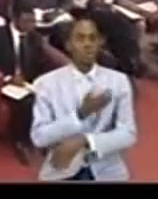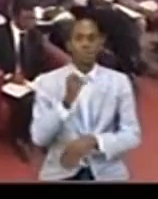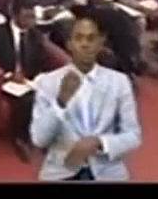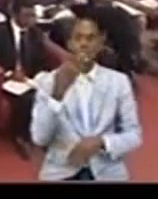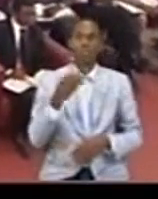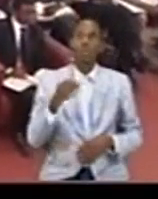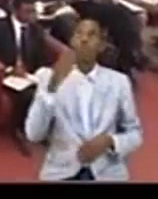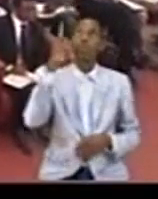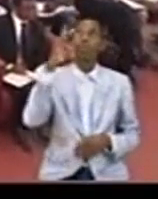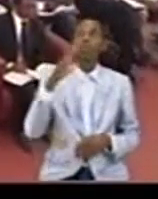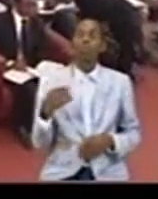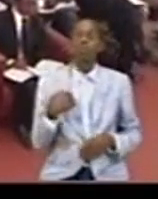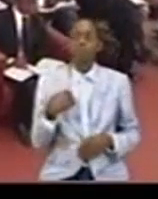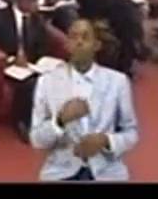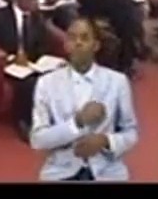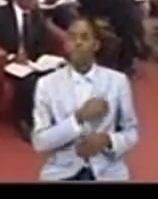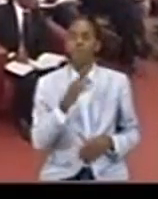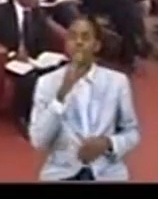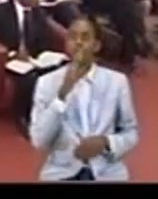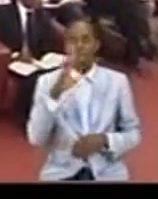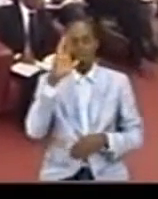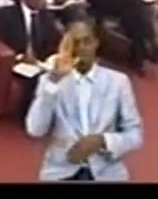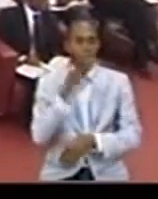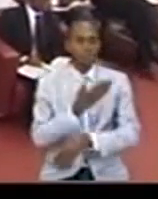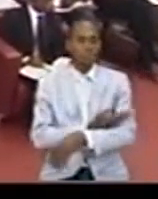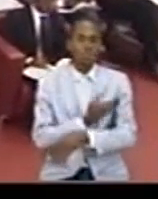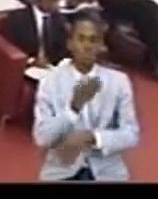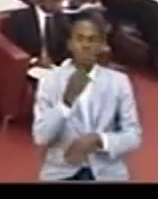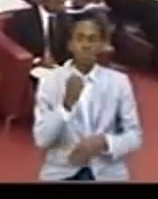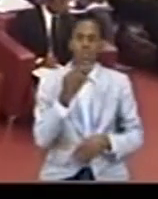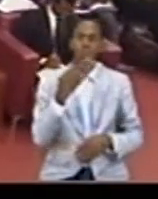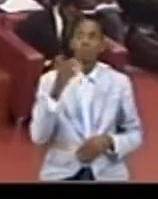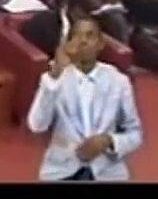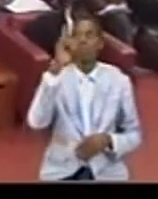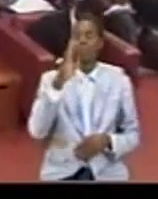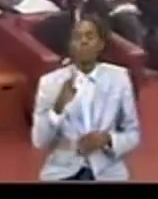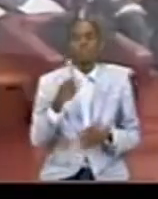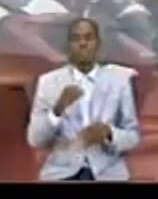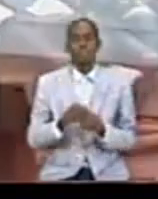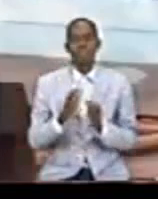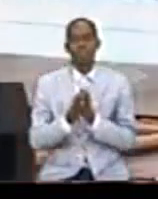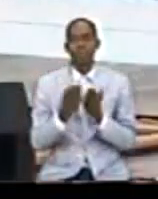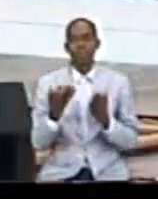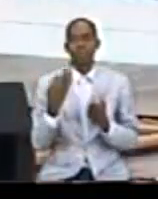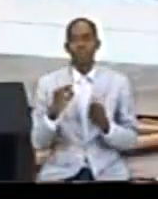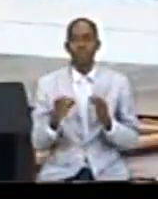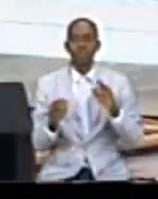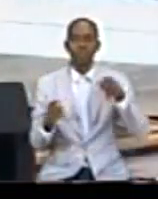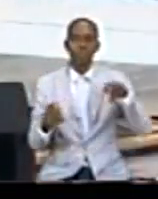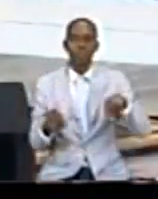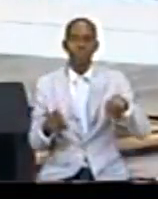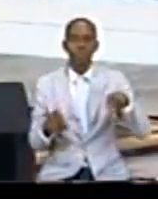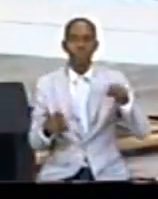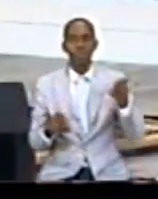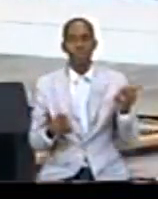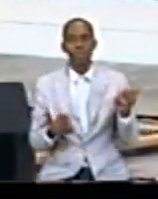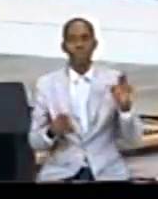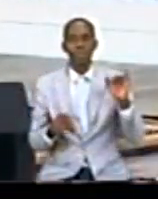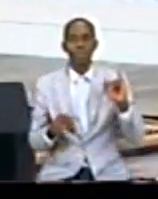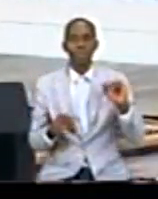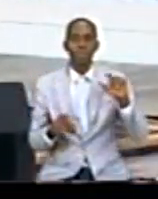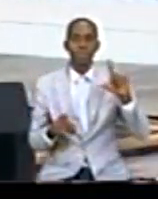we are sons of God. Philippians chapter 2. In Philippians chapter